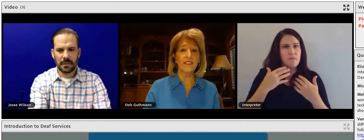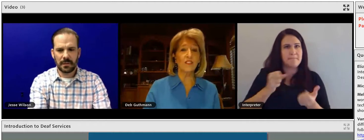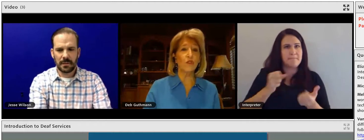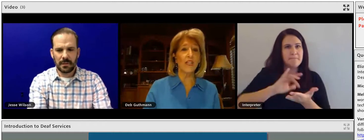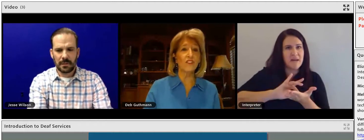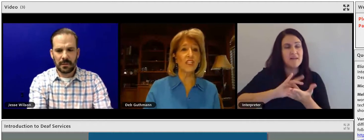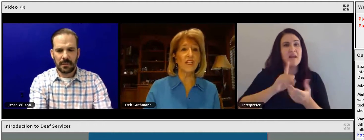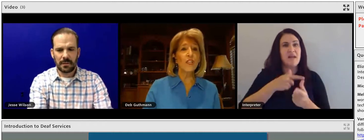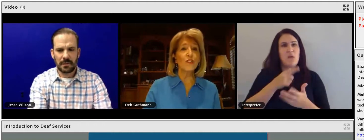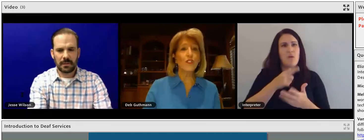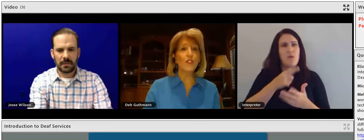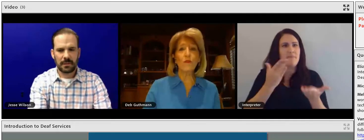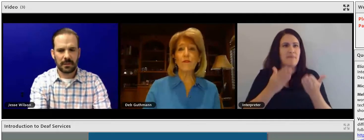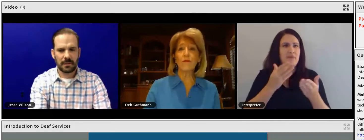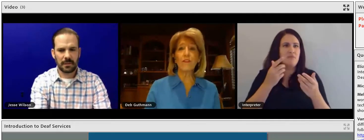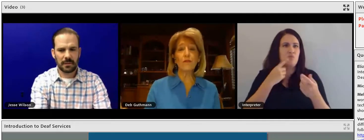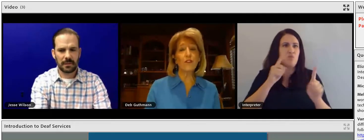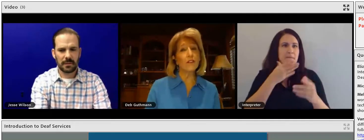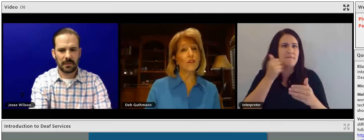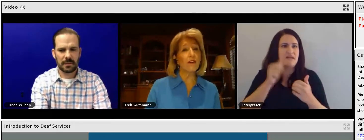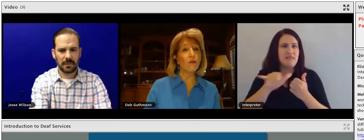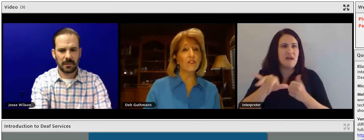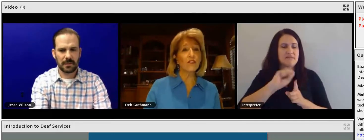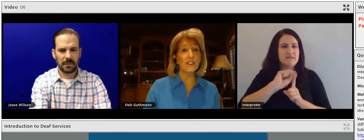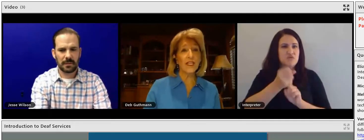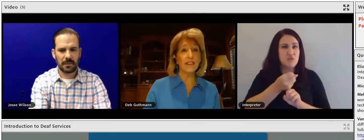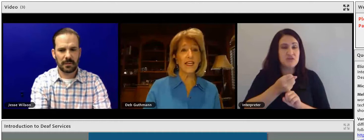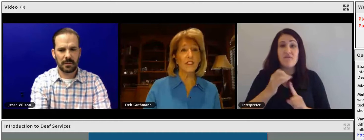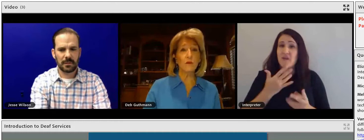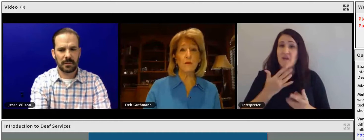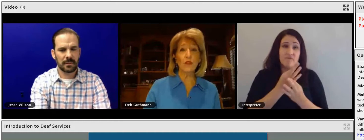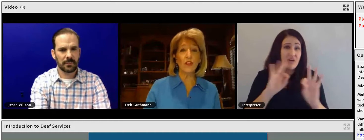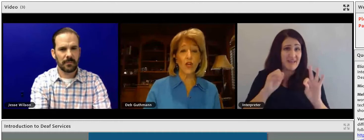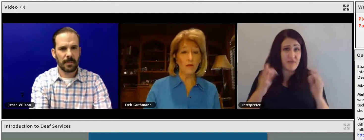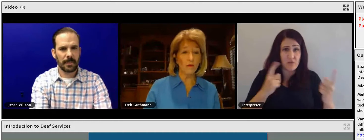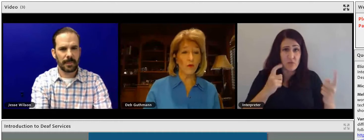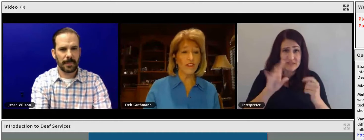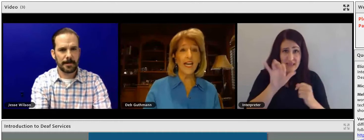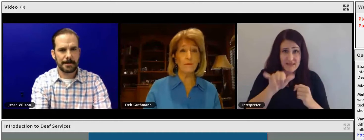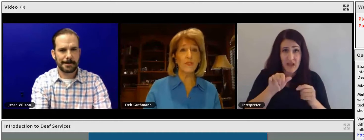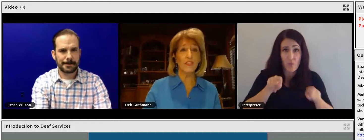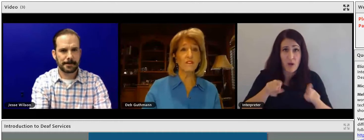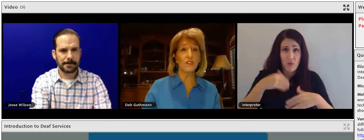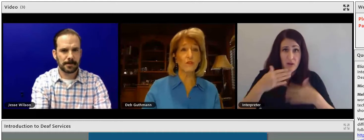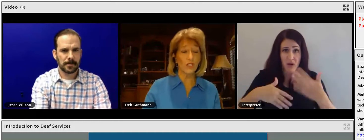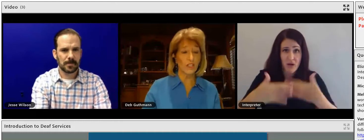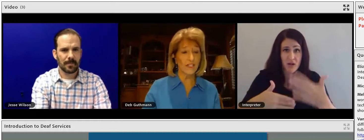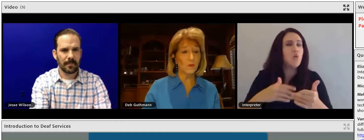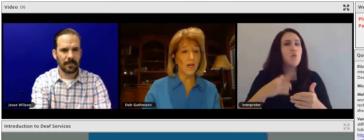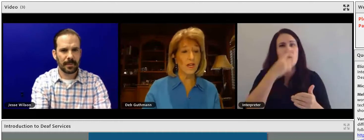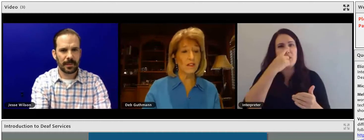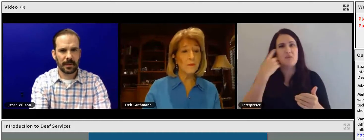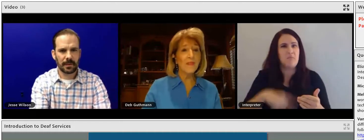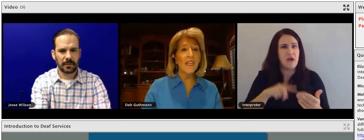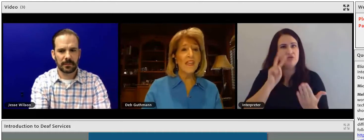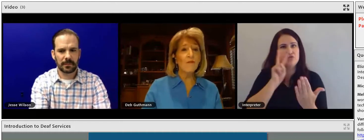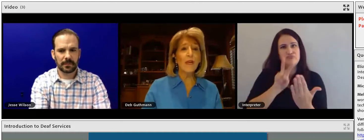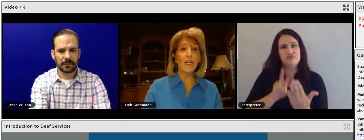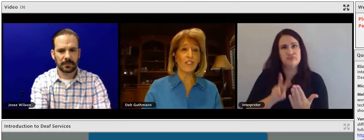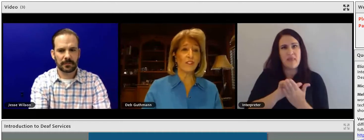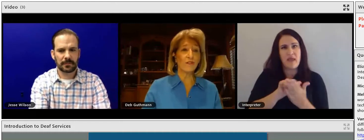work best in that situation. So feel free if you have questions like that as we move along. We're more than happy to look at